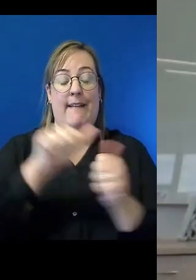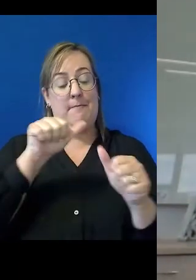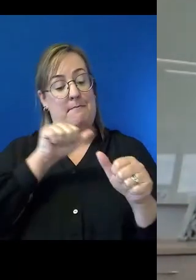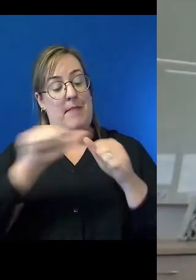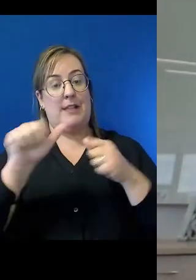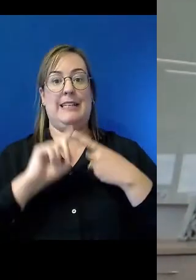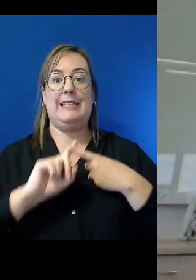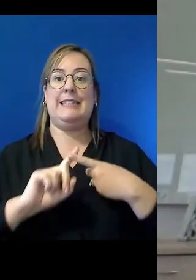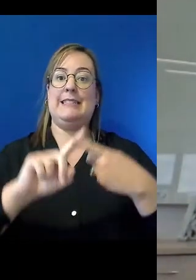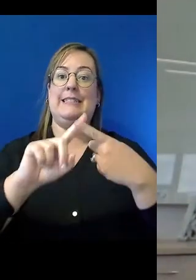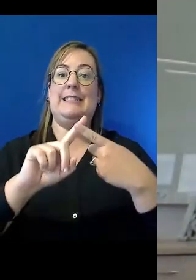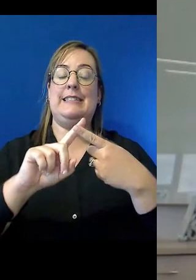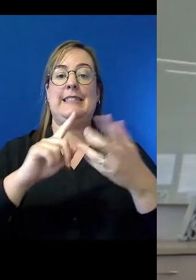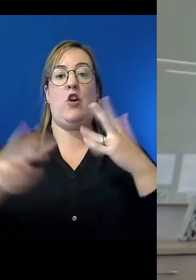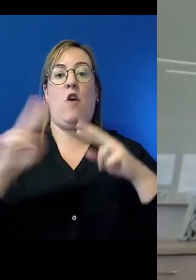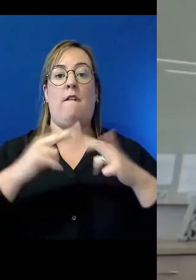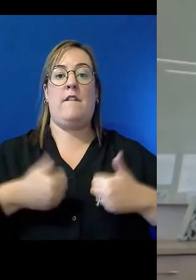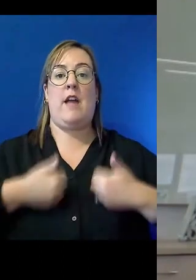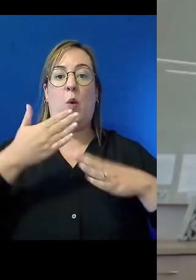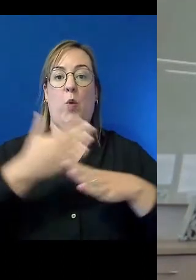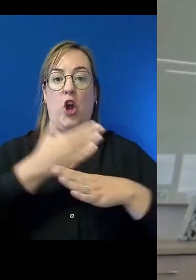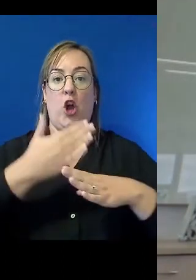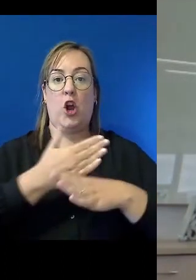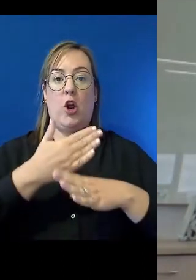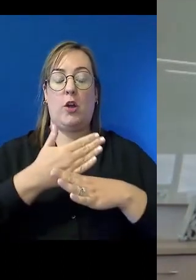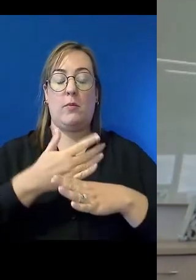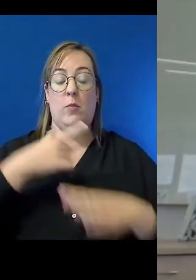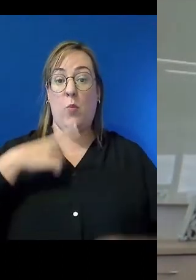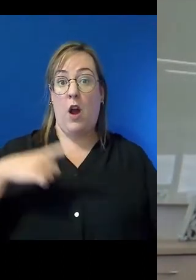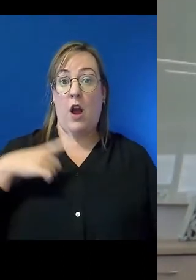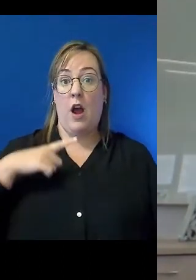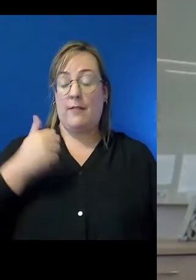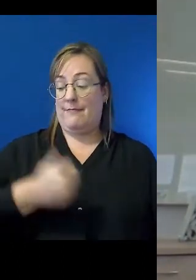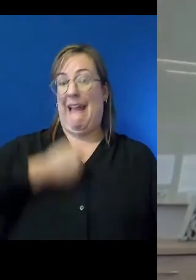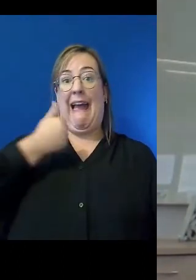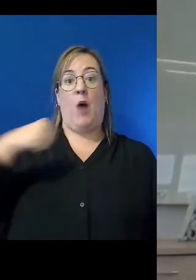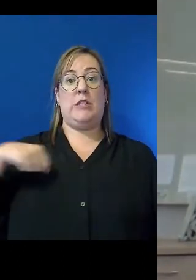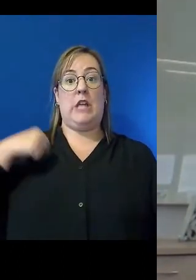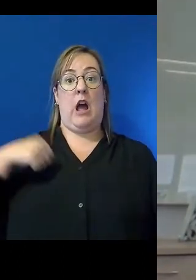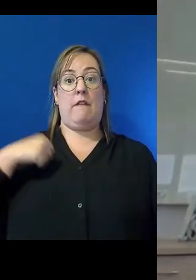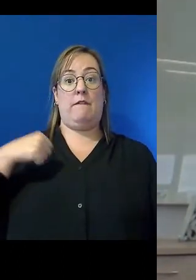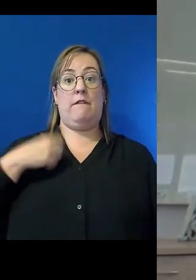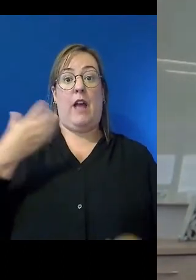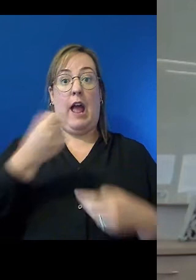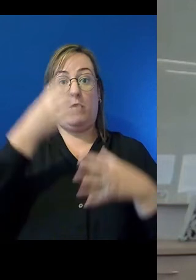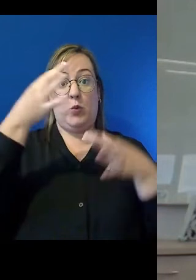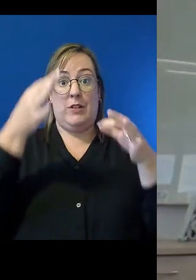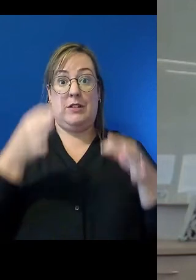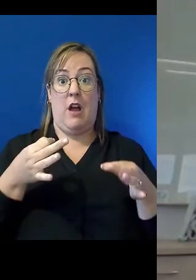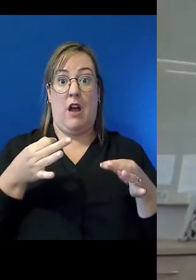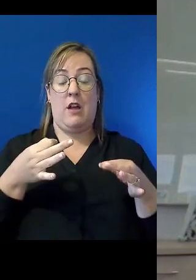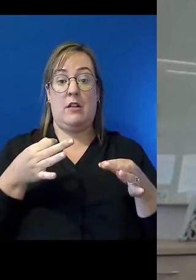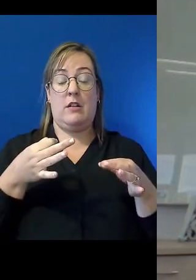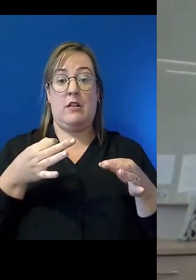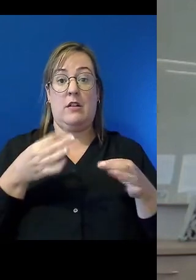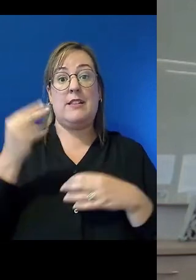staff, because ultimately it comes down to them as decision makers. And quite often some people would say, well, my job is to lock a